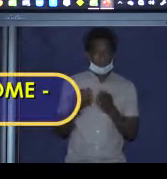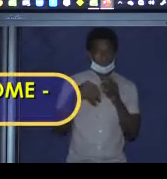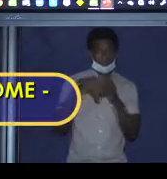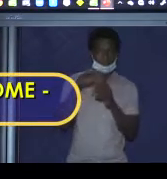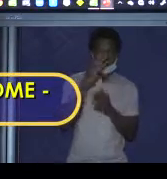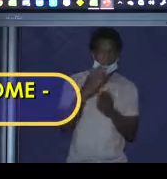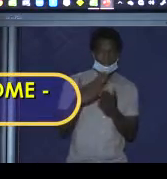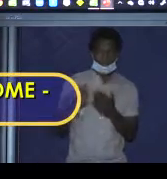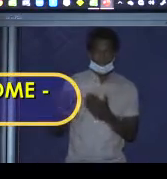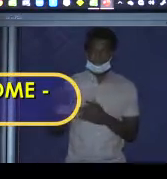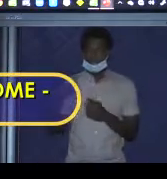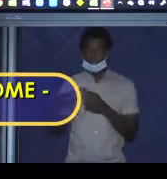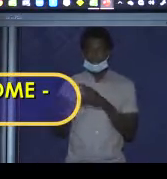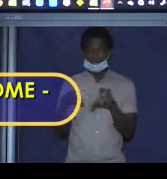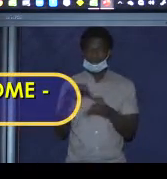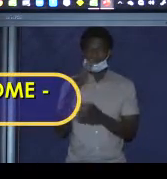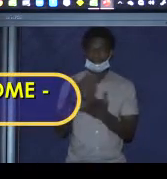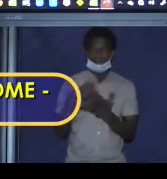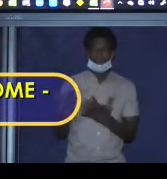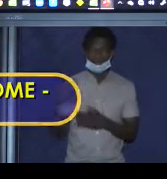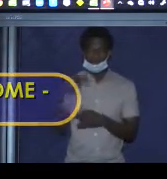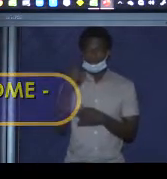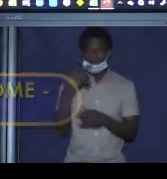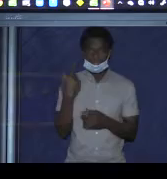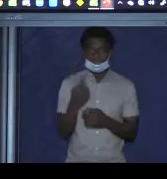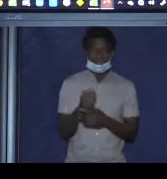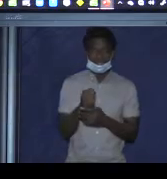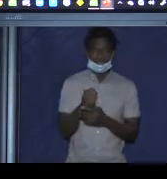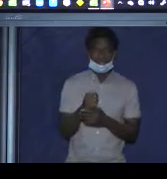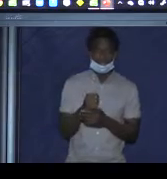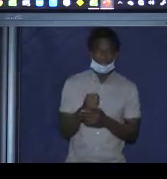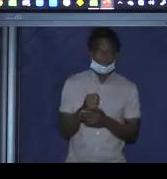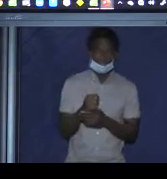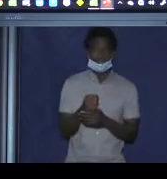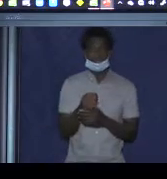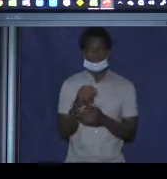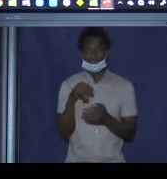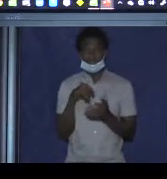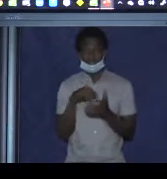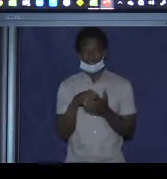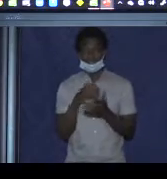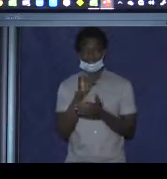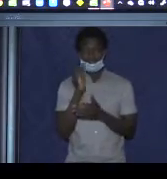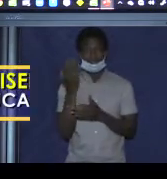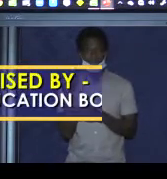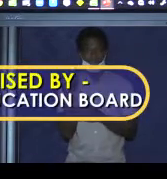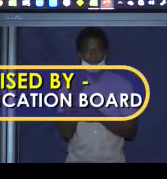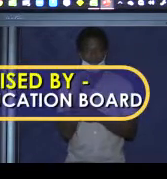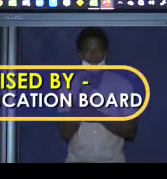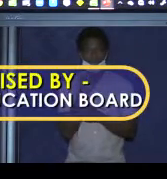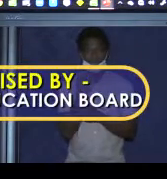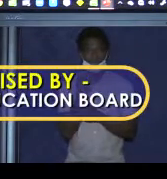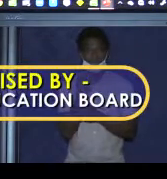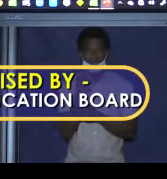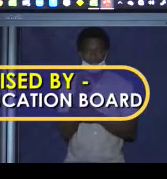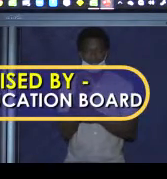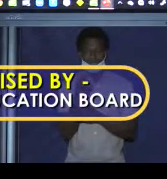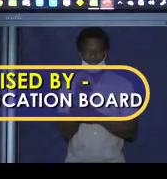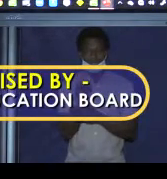to carry out something or to do something, we'll say, okay, the decision is, or it was unanimous.